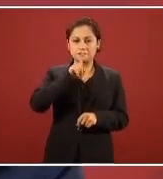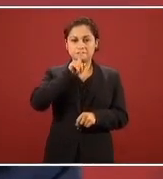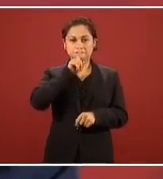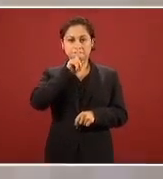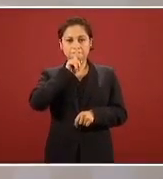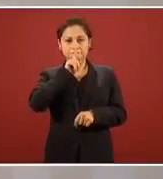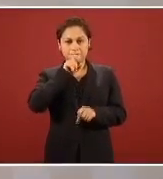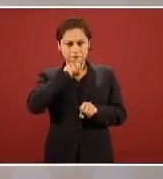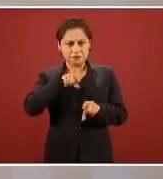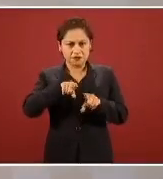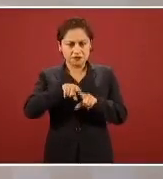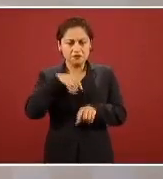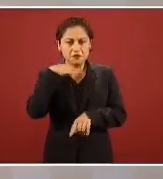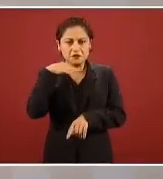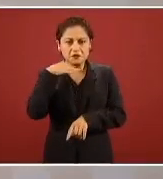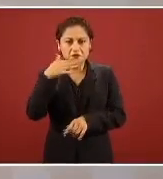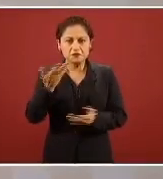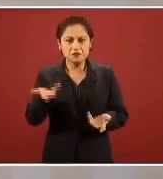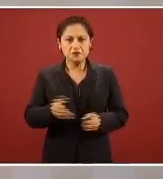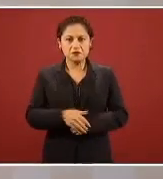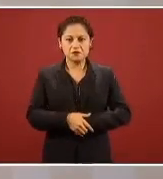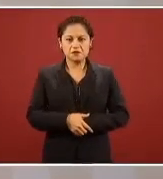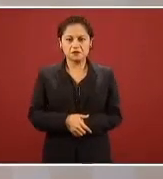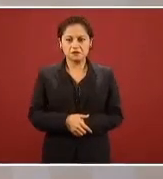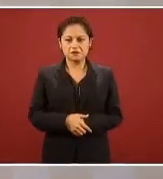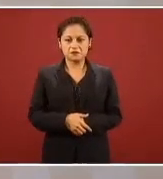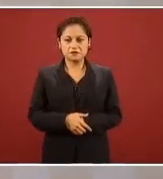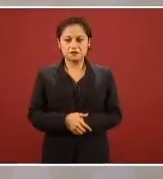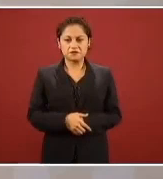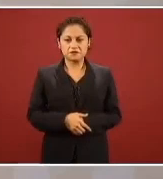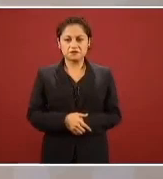corrupción? Isn't that corruption as well?